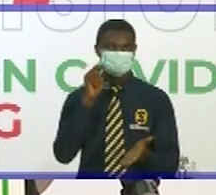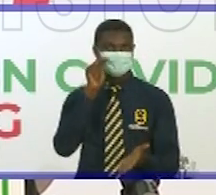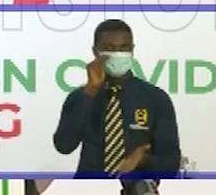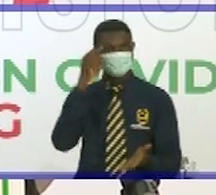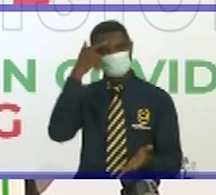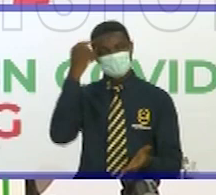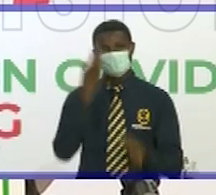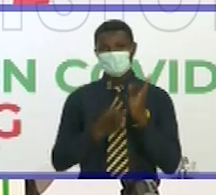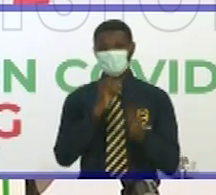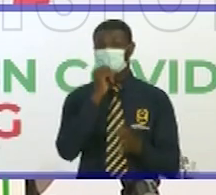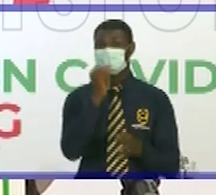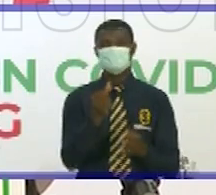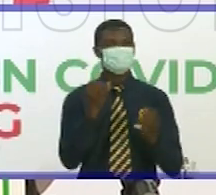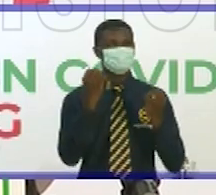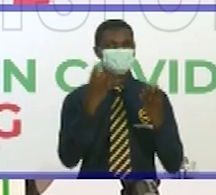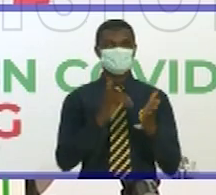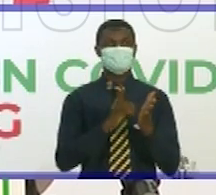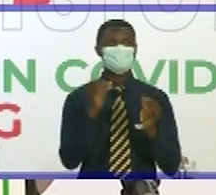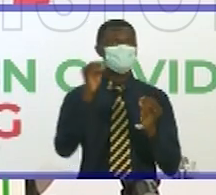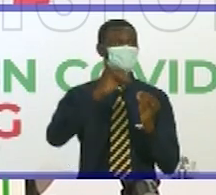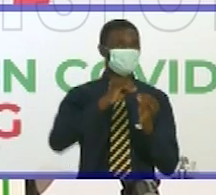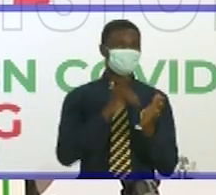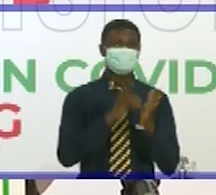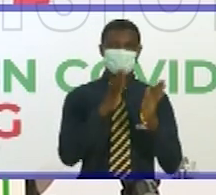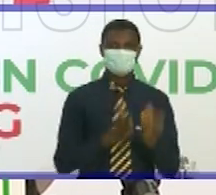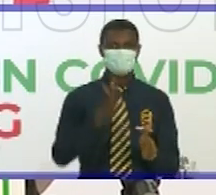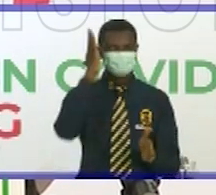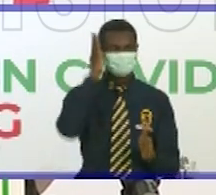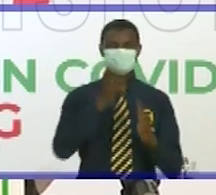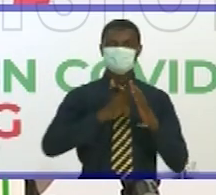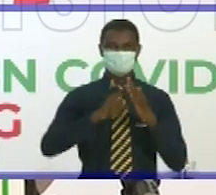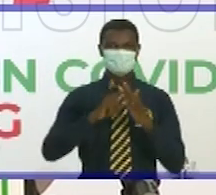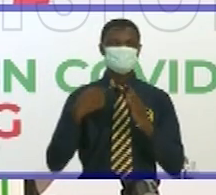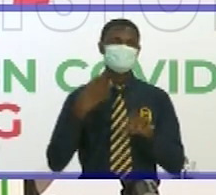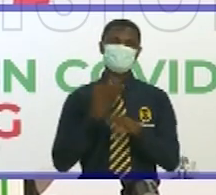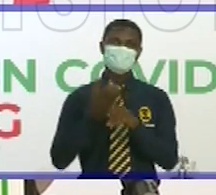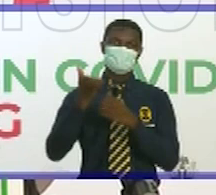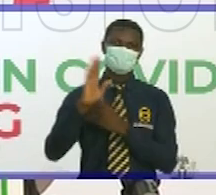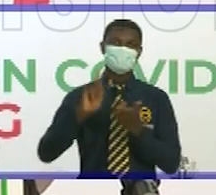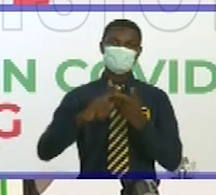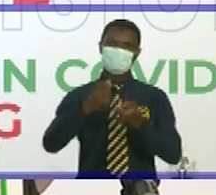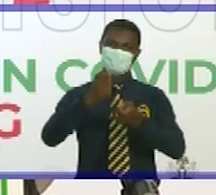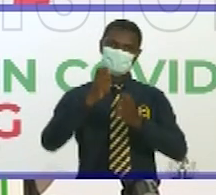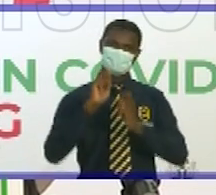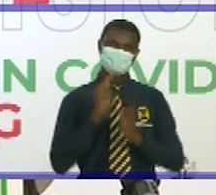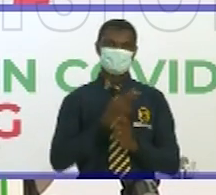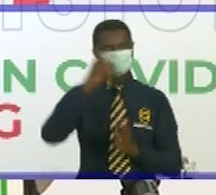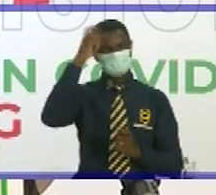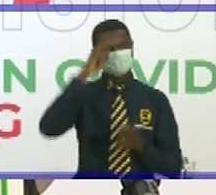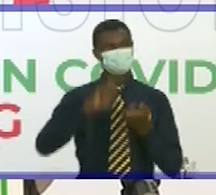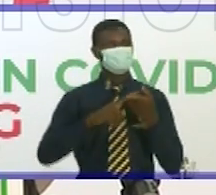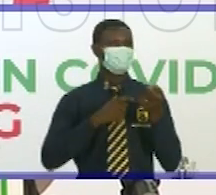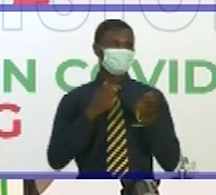lo oto to wa nbe niyan sugbon olohun ko fun wa logbon atoye ta fi ma se mo ro